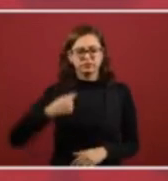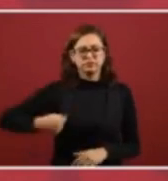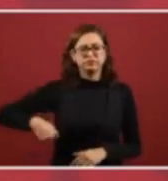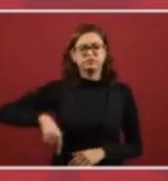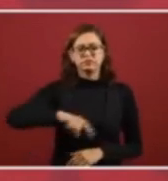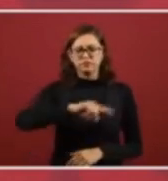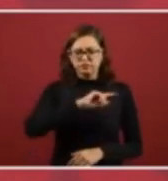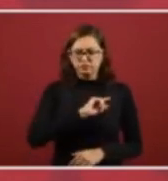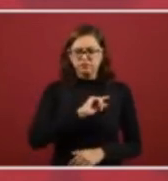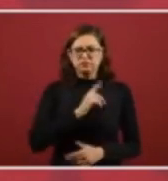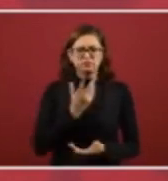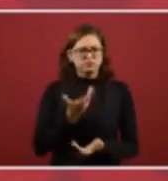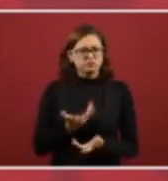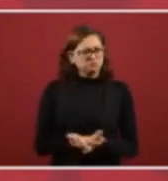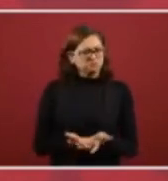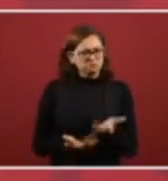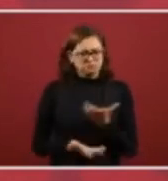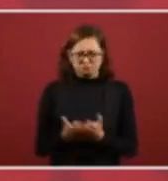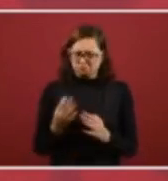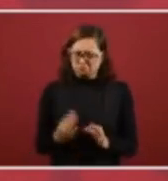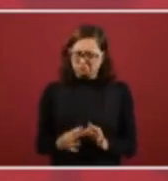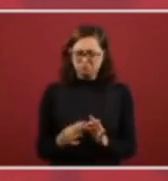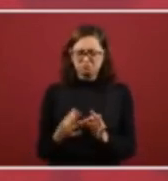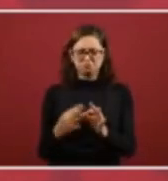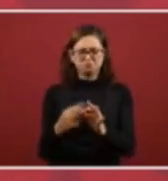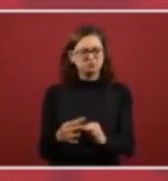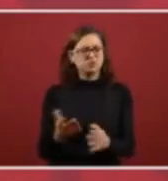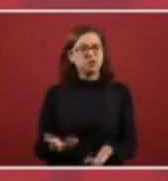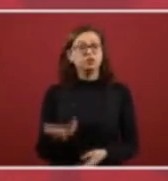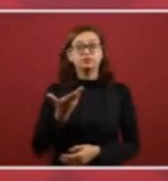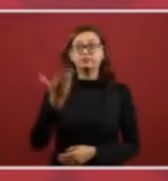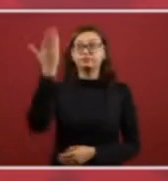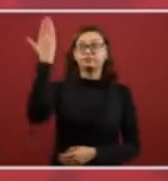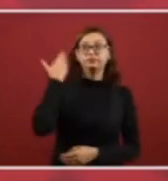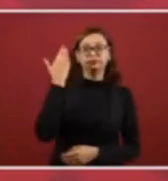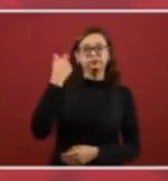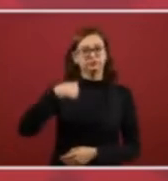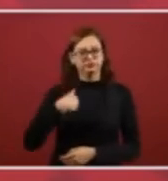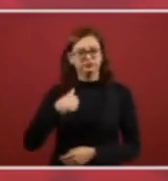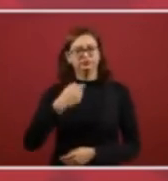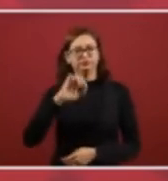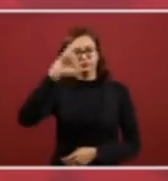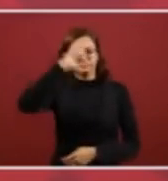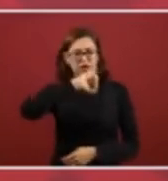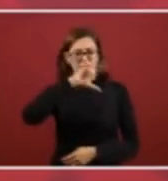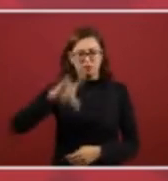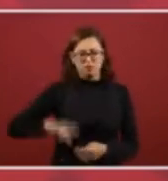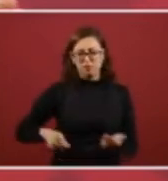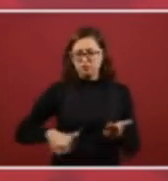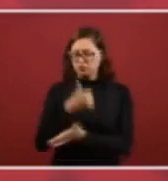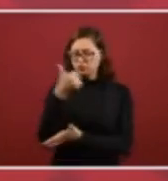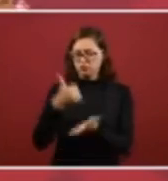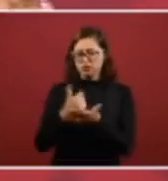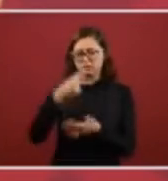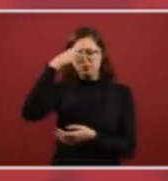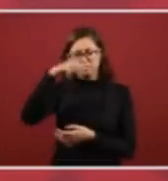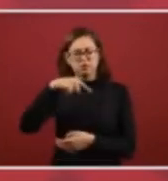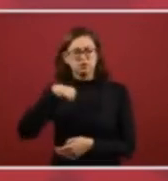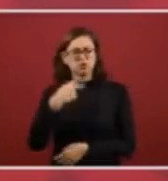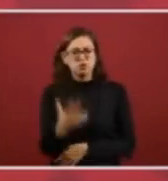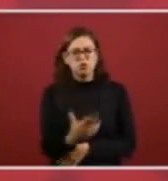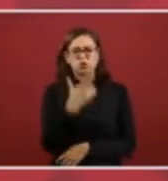because we've behaved like this before in the past. And when I was a governor, I was